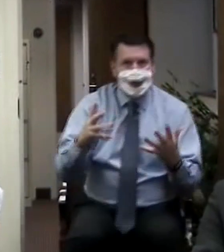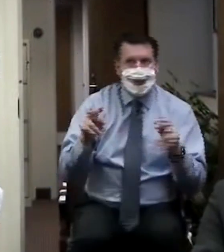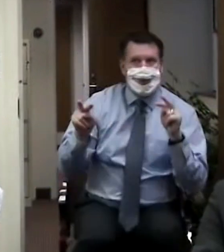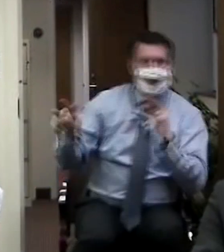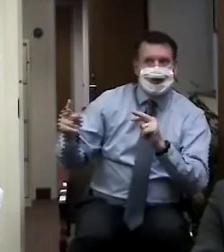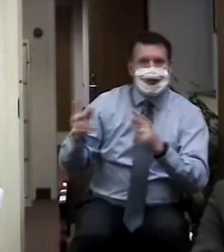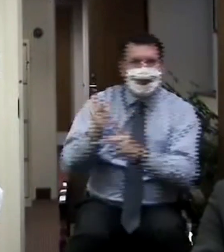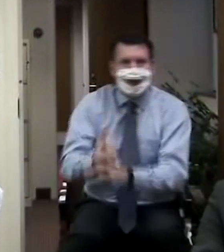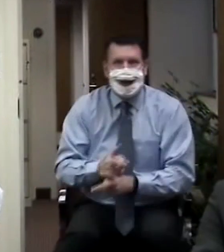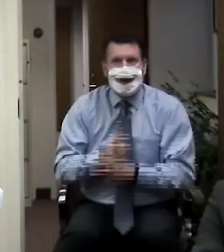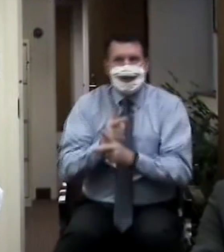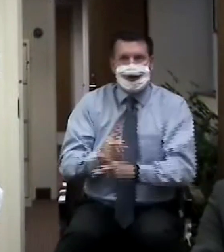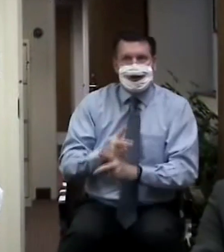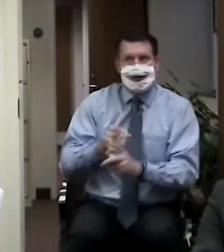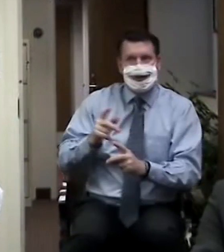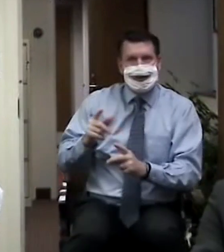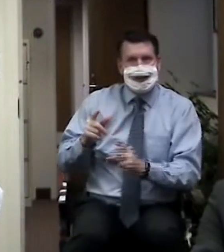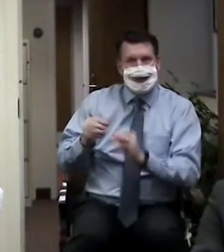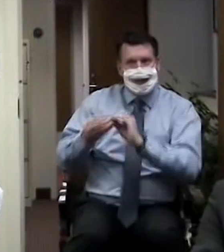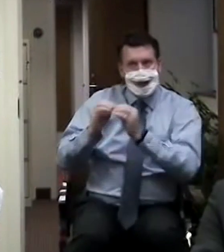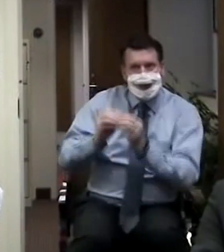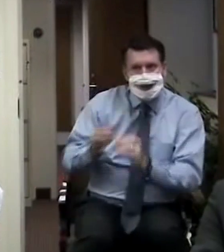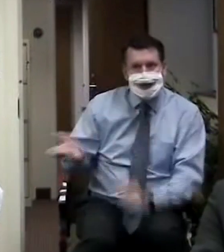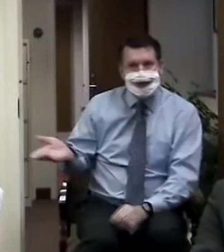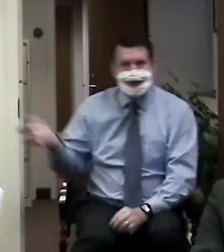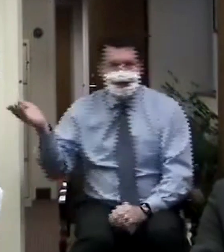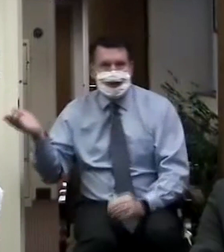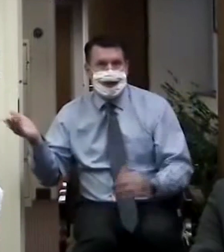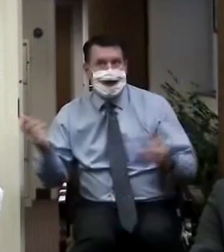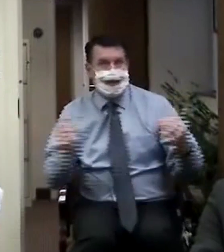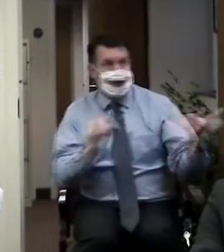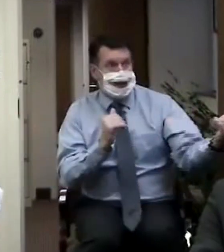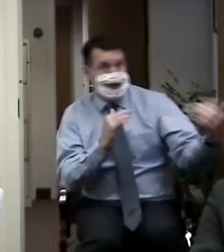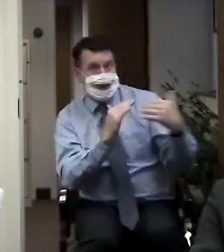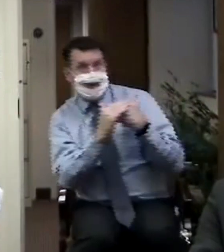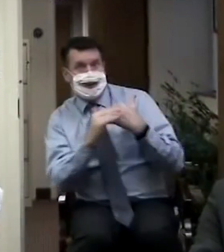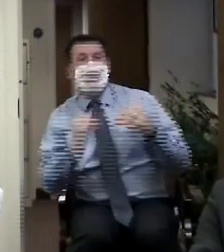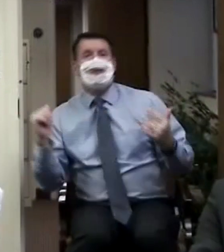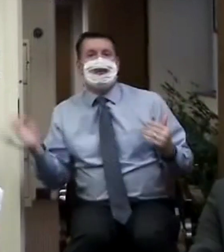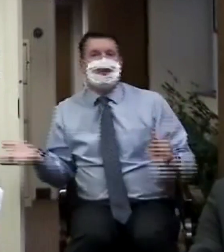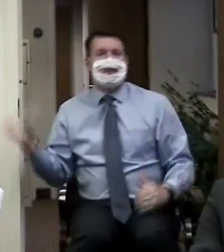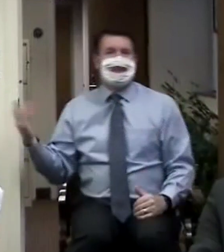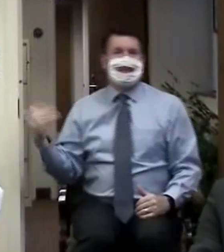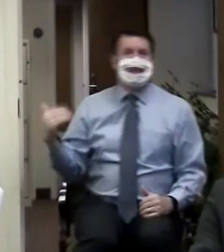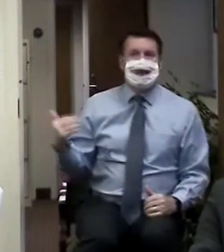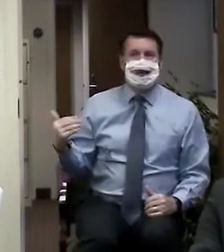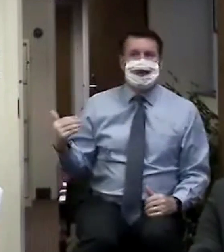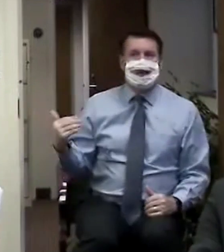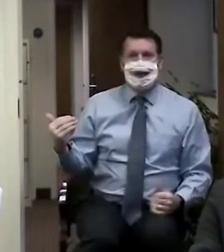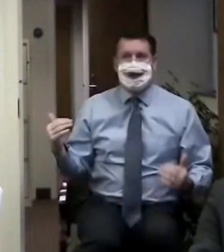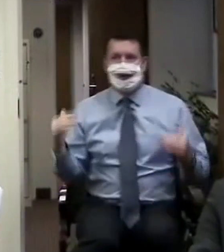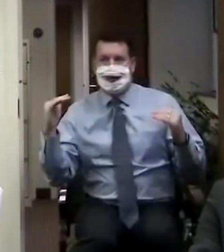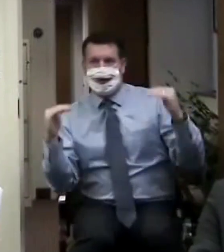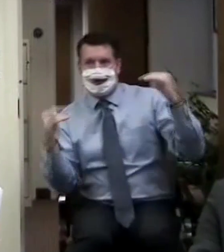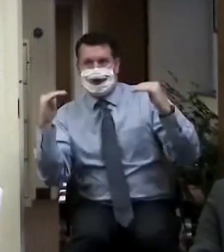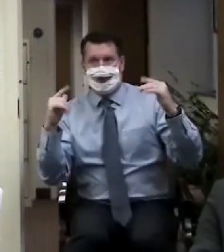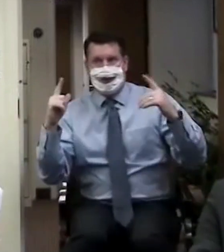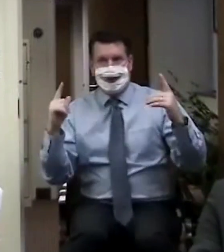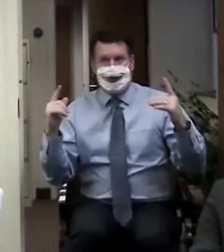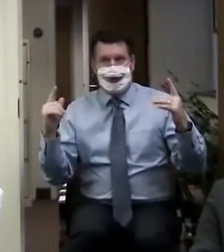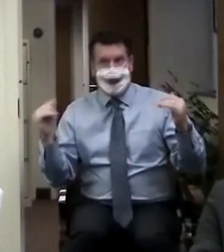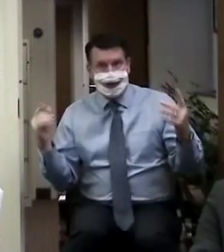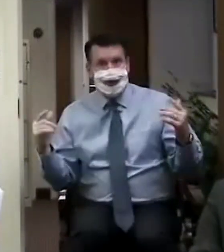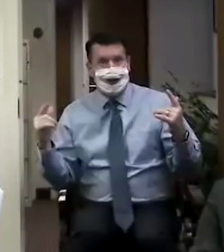levels. And Will, but before your follow-up, one technical point, the governor's